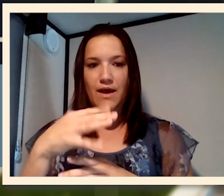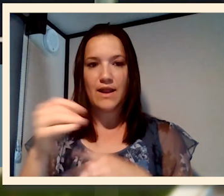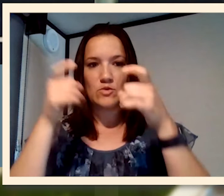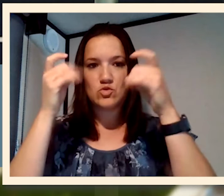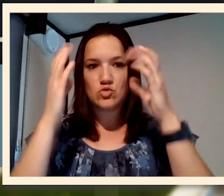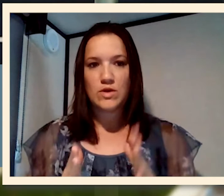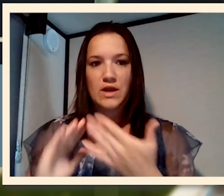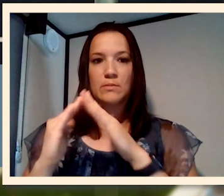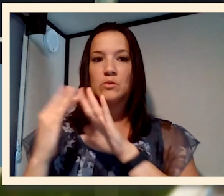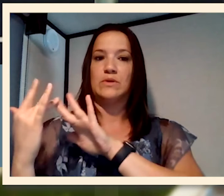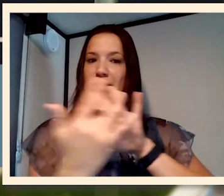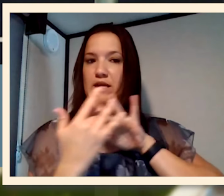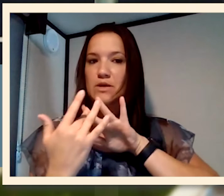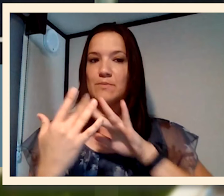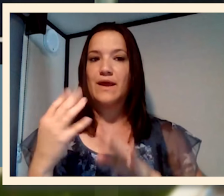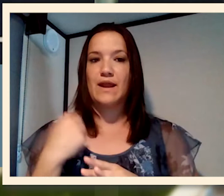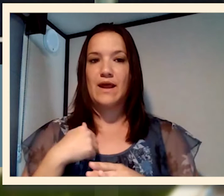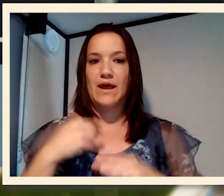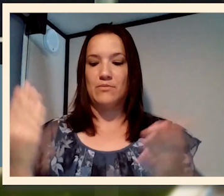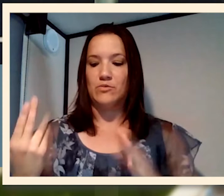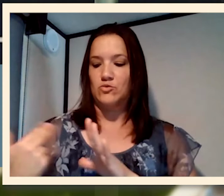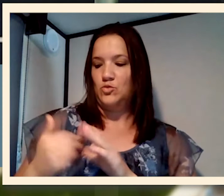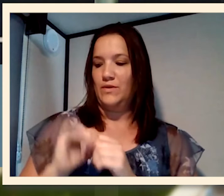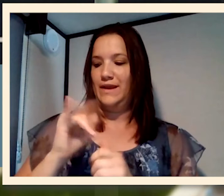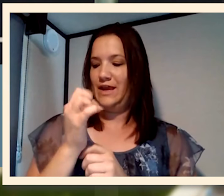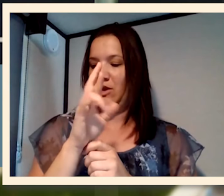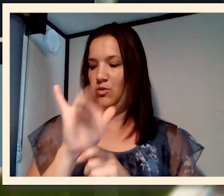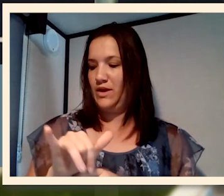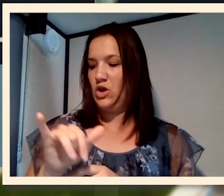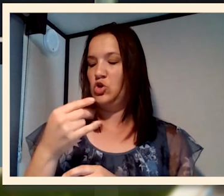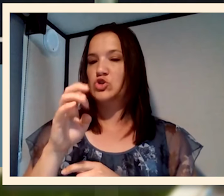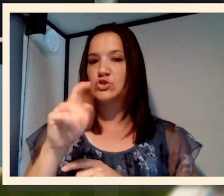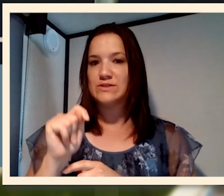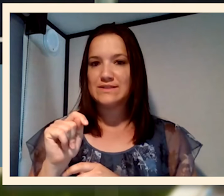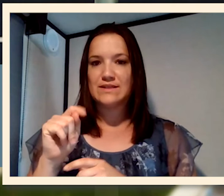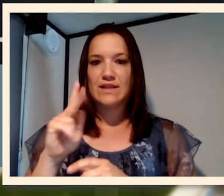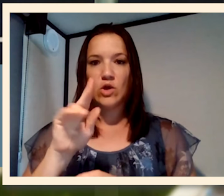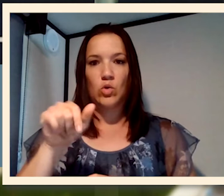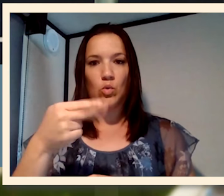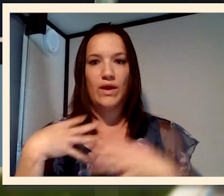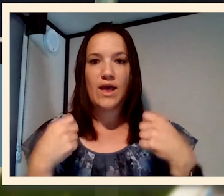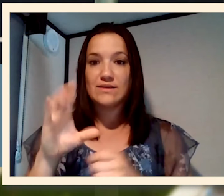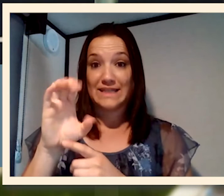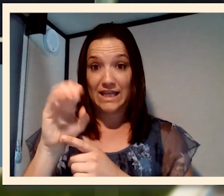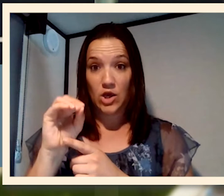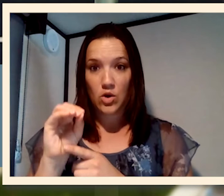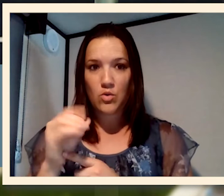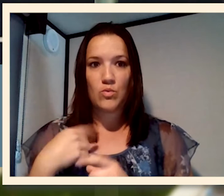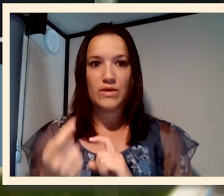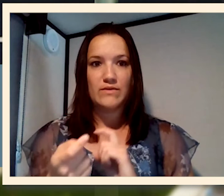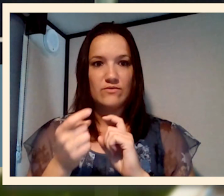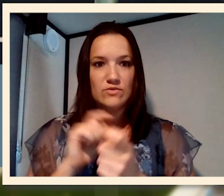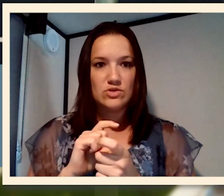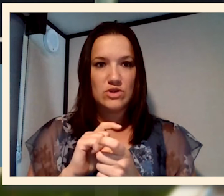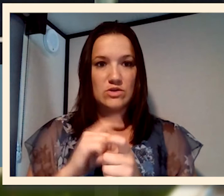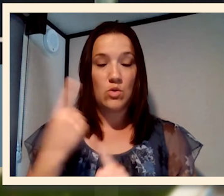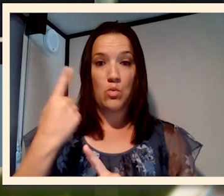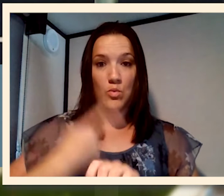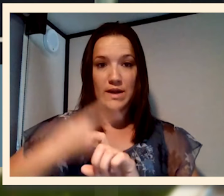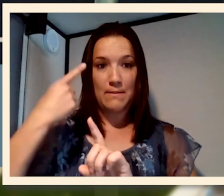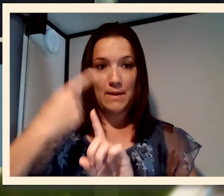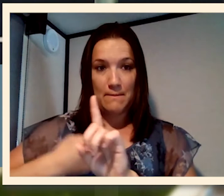Deborah Volison. I'm the Director of Community Engagement, and I'm joined by Gary Herbst, Kaweah Health's CEO. We have moved